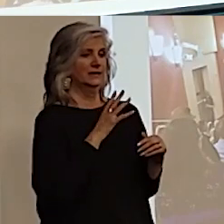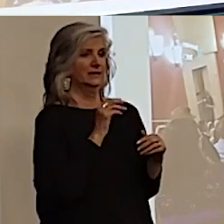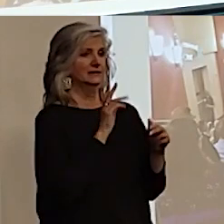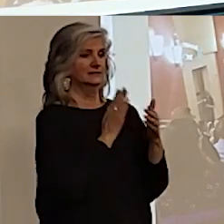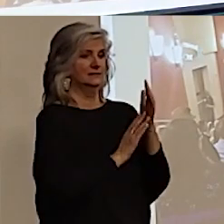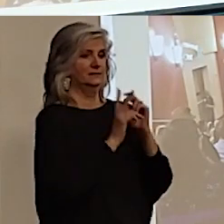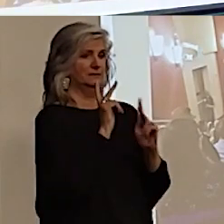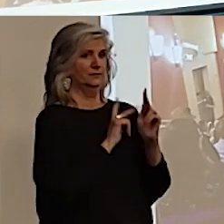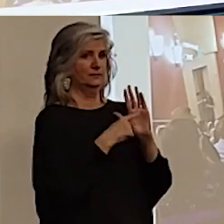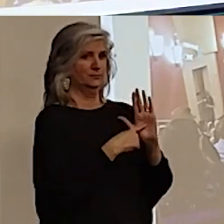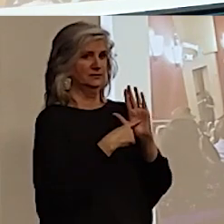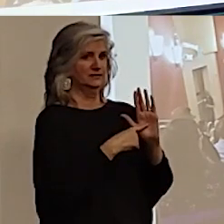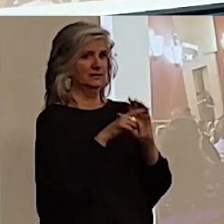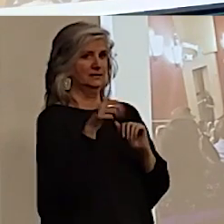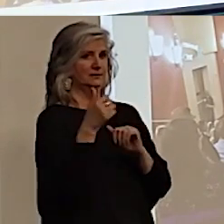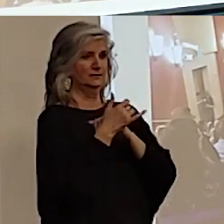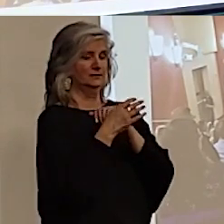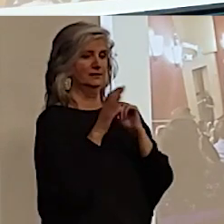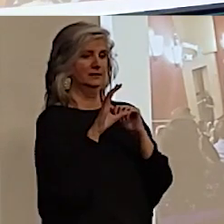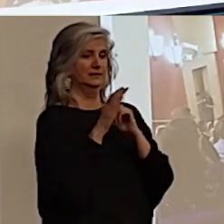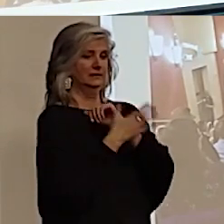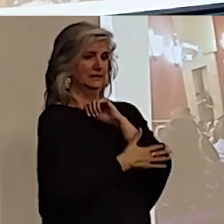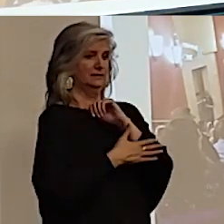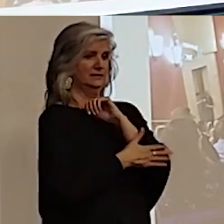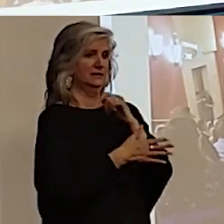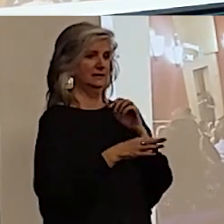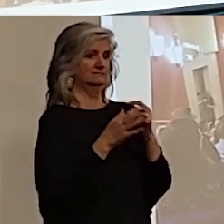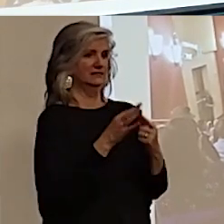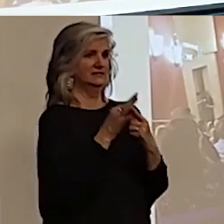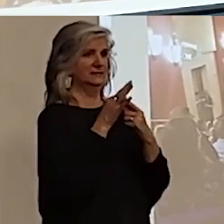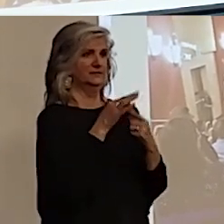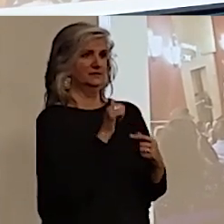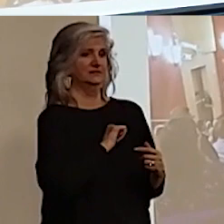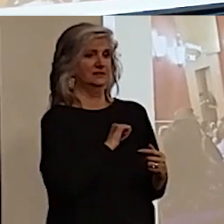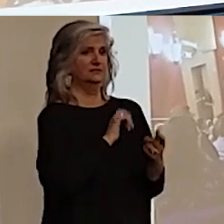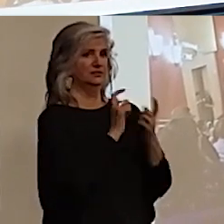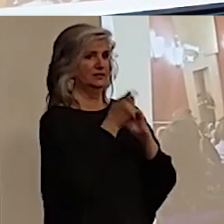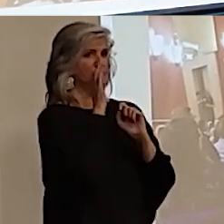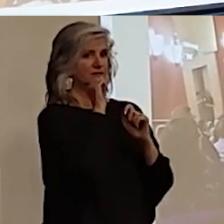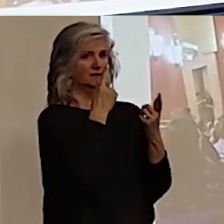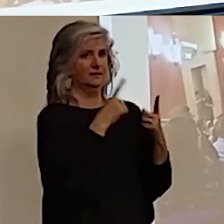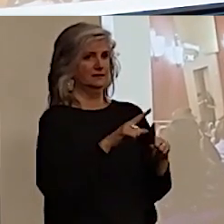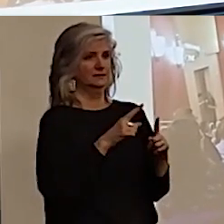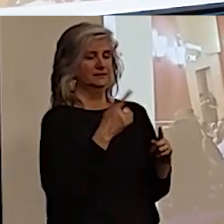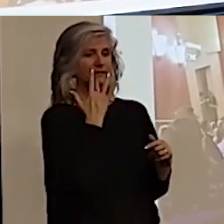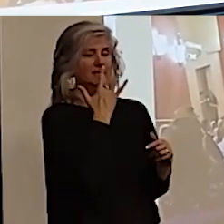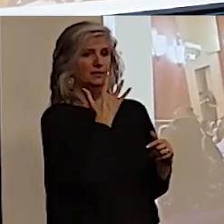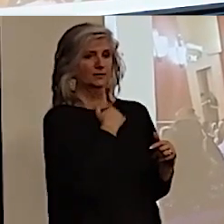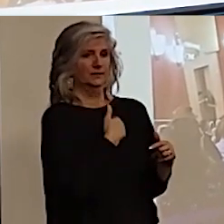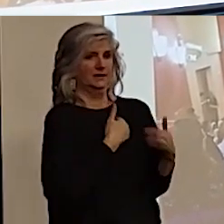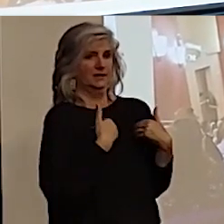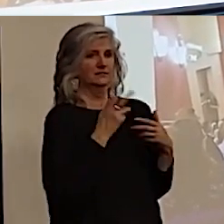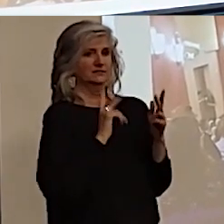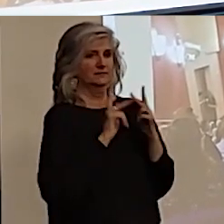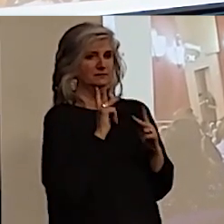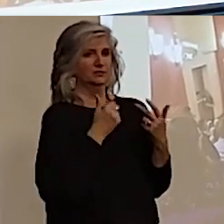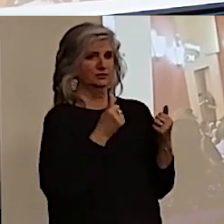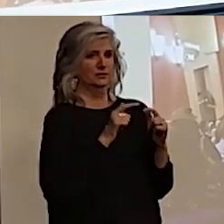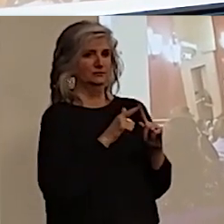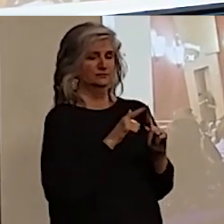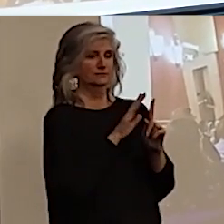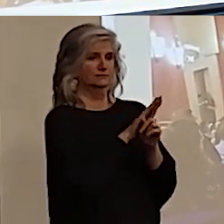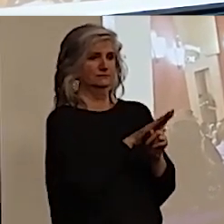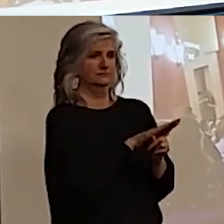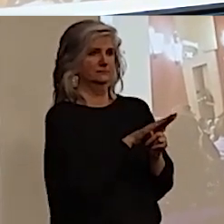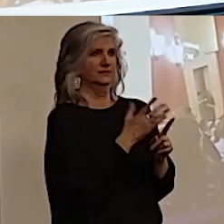people representing other counties besides ourselves, change isn't going to happen that easy. And luckily we have these people at least to try to hold them down a